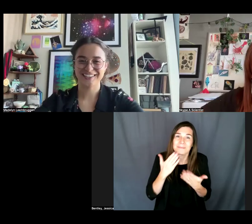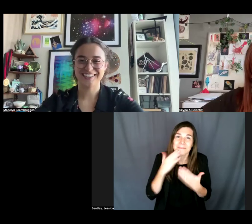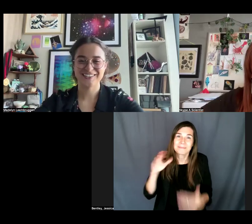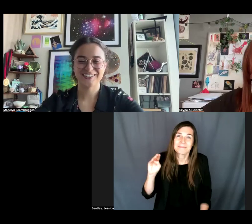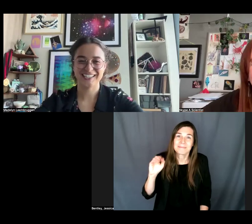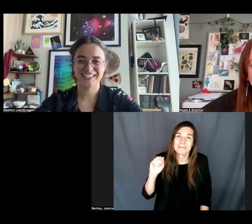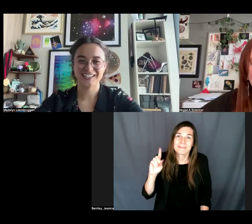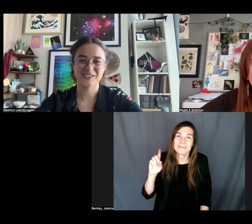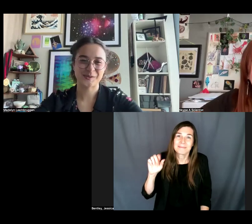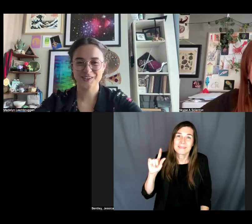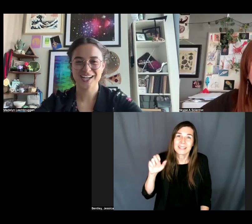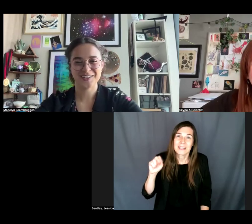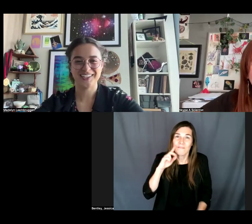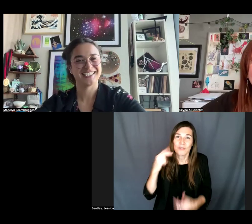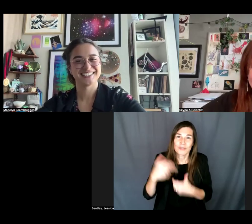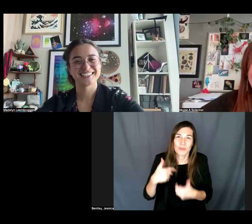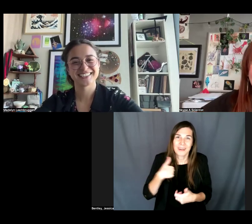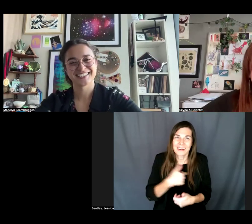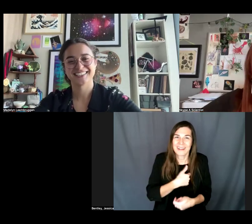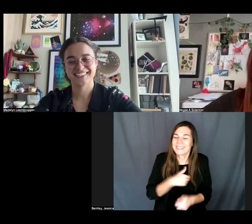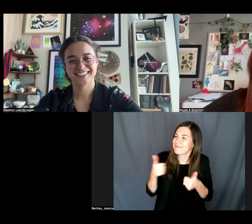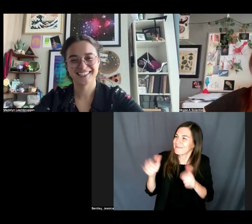much fun. This was great. Thank you so much for having me.